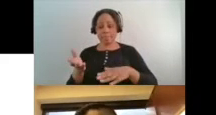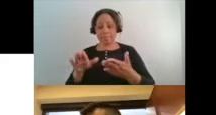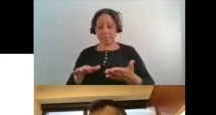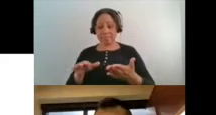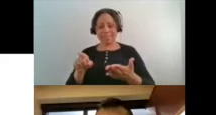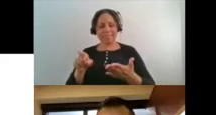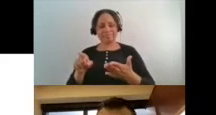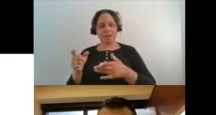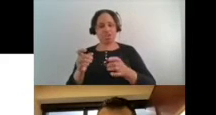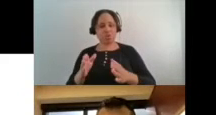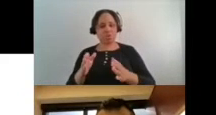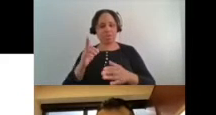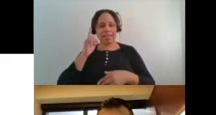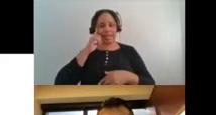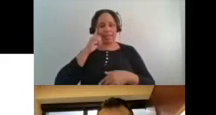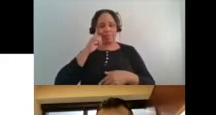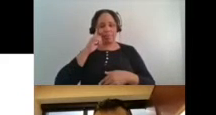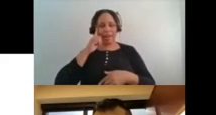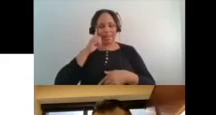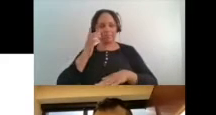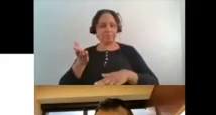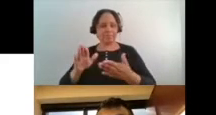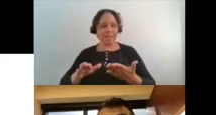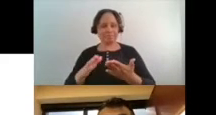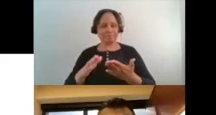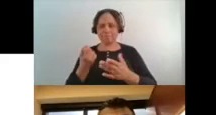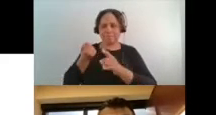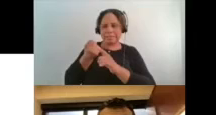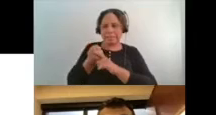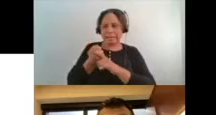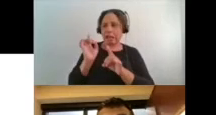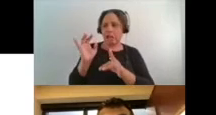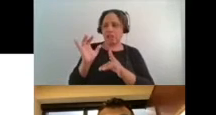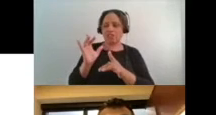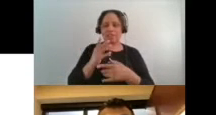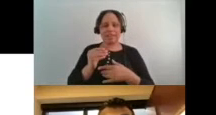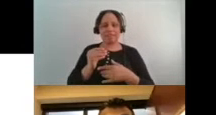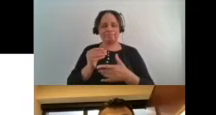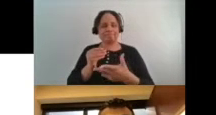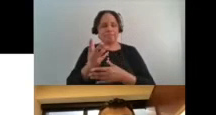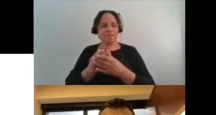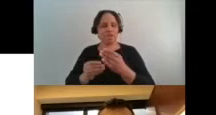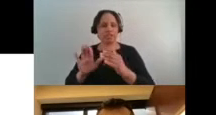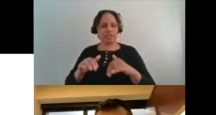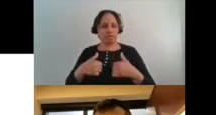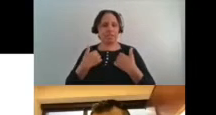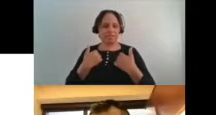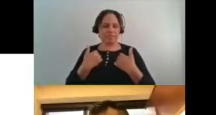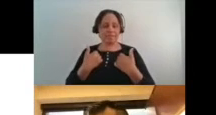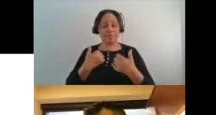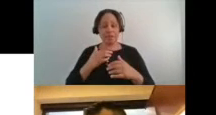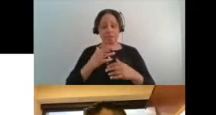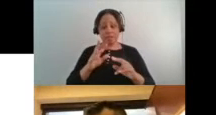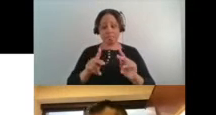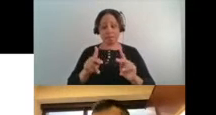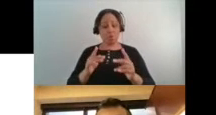had a catastrophic injury, brain injury, and they've lost their life, okay? And people on the wait